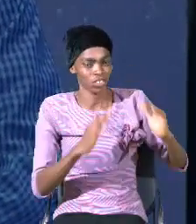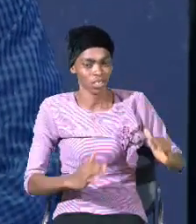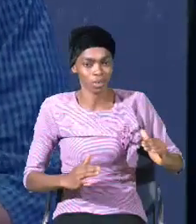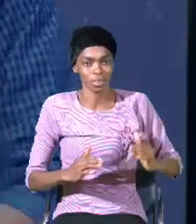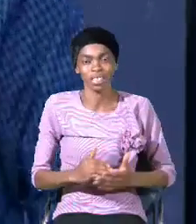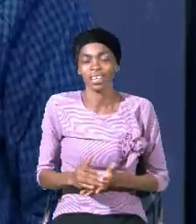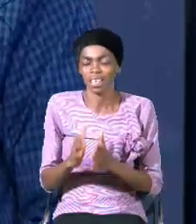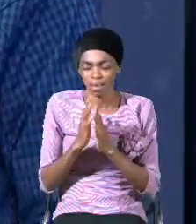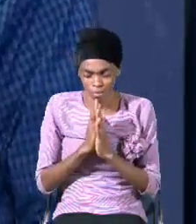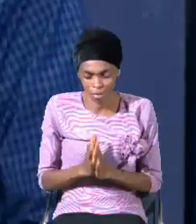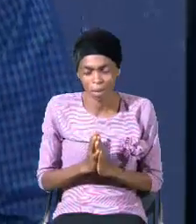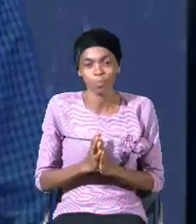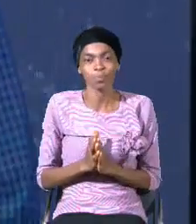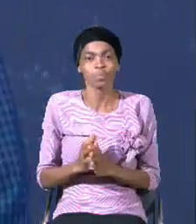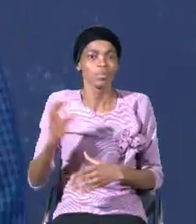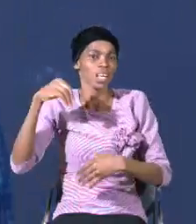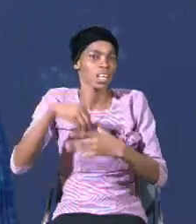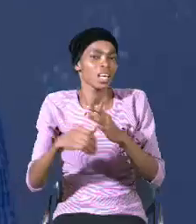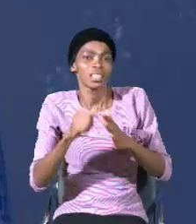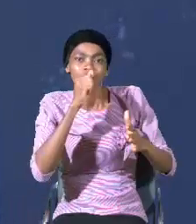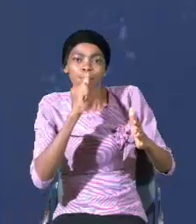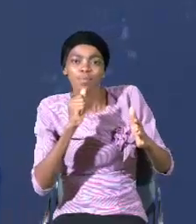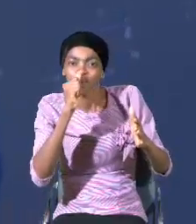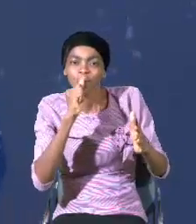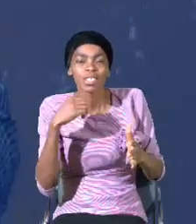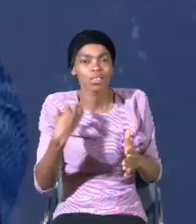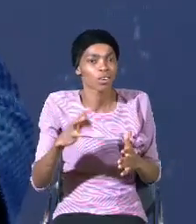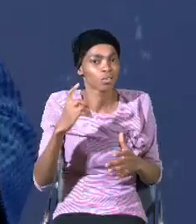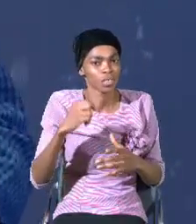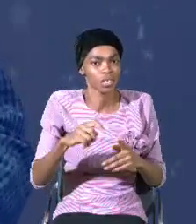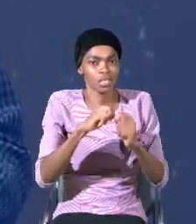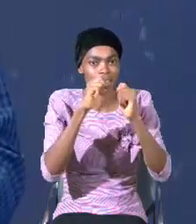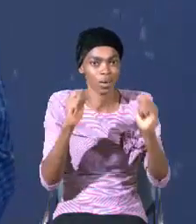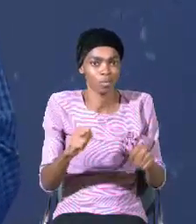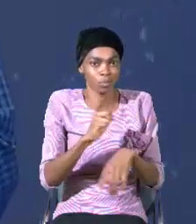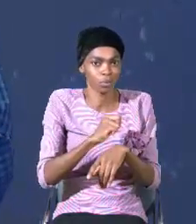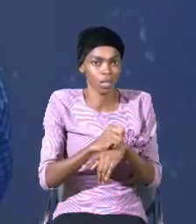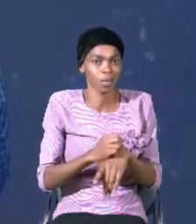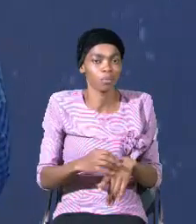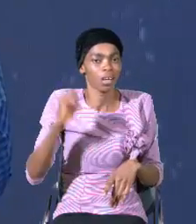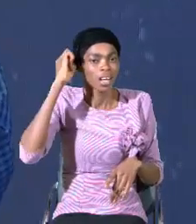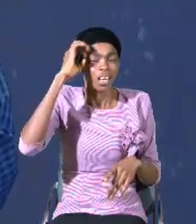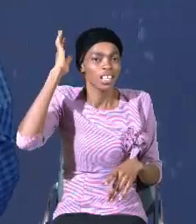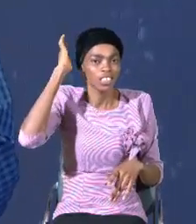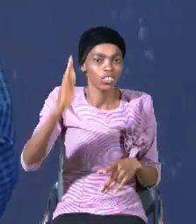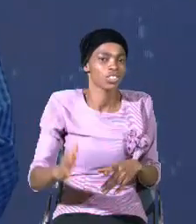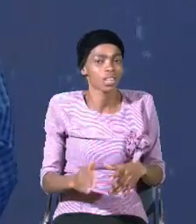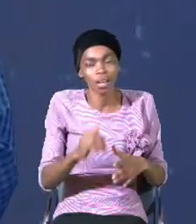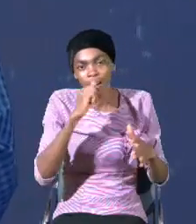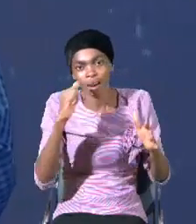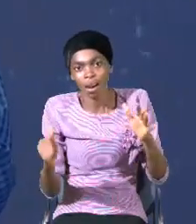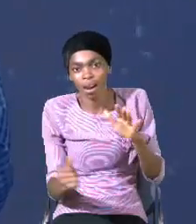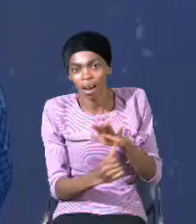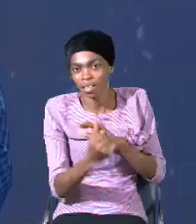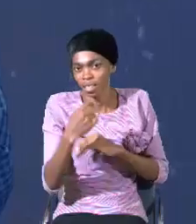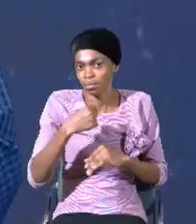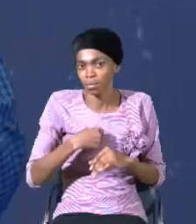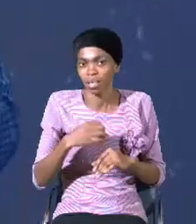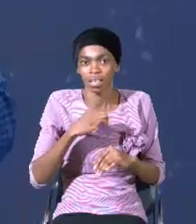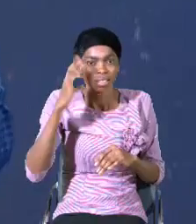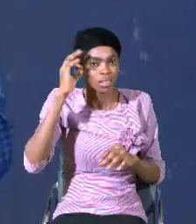pavilion. In the secret of his tabernacle, it shall hide me. It shall set me